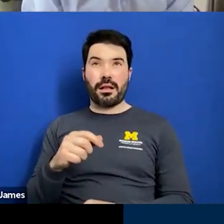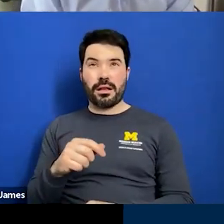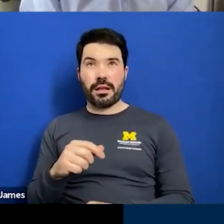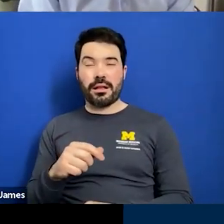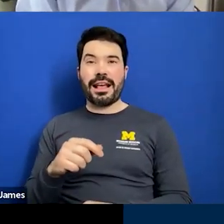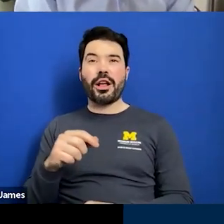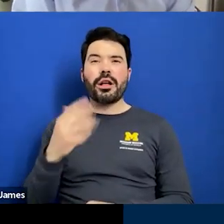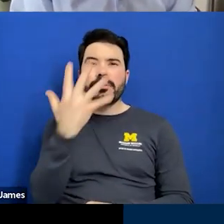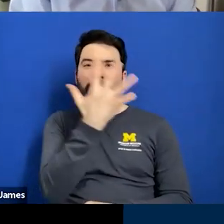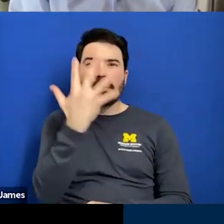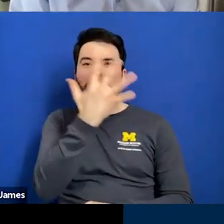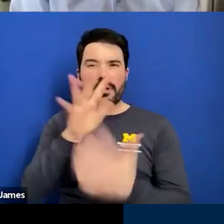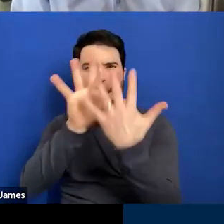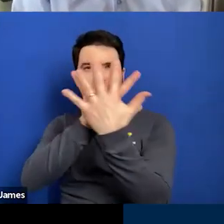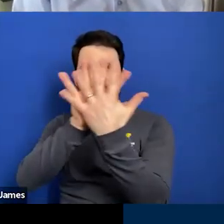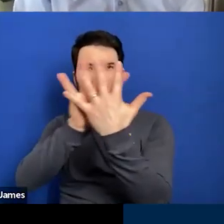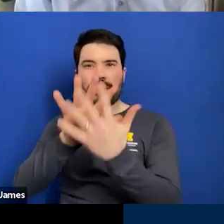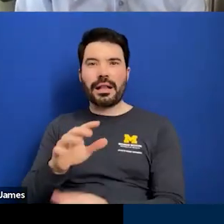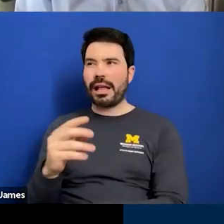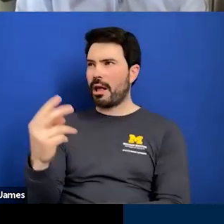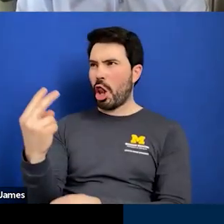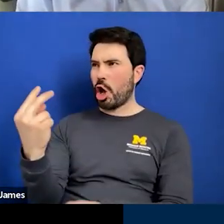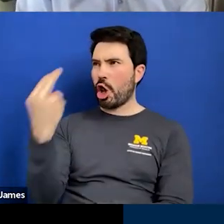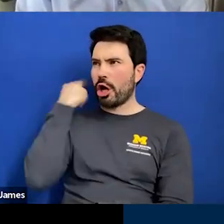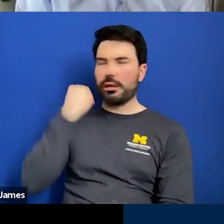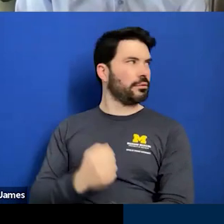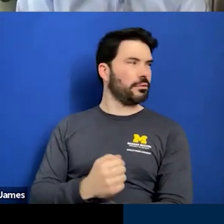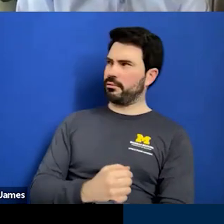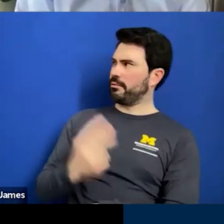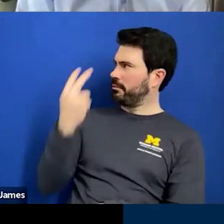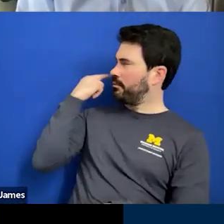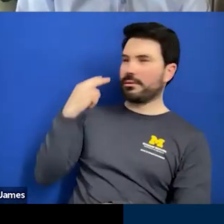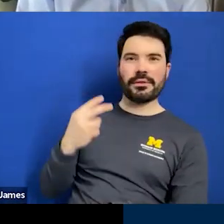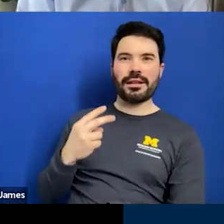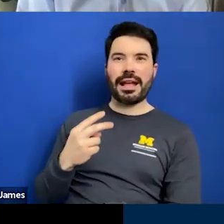delay in when they respond.